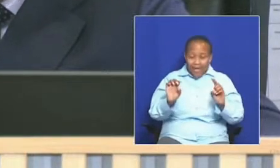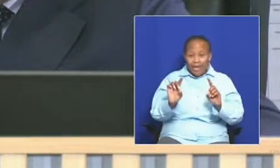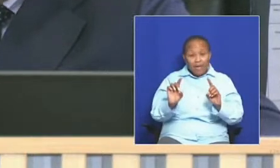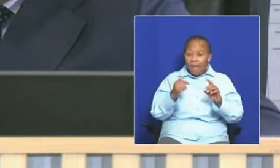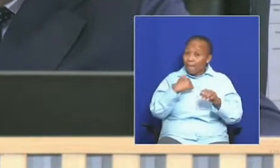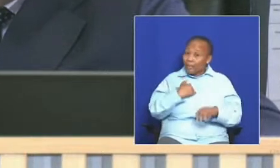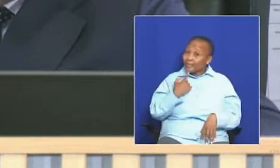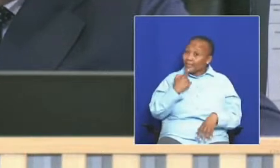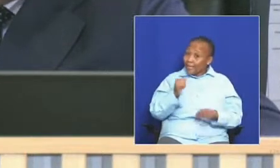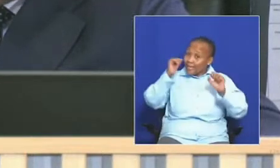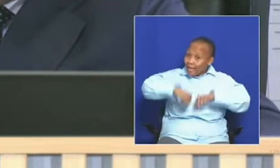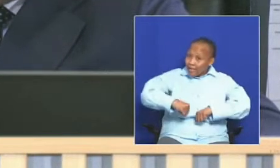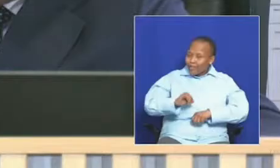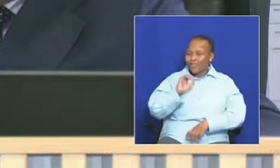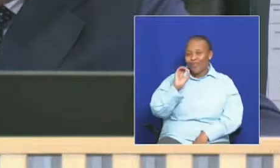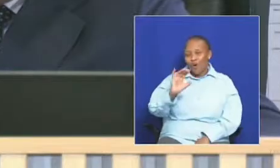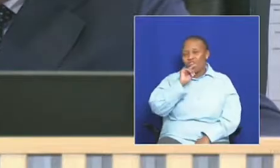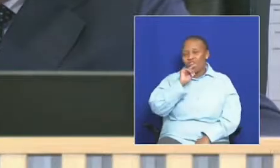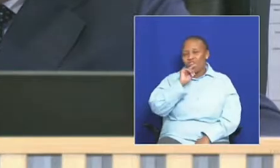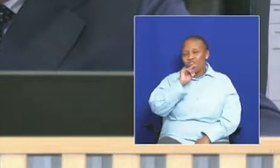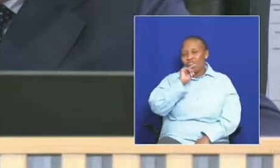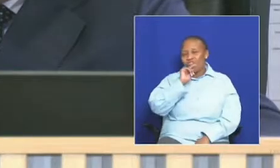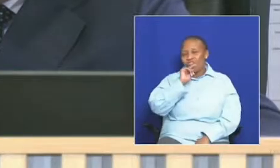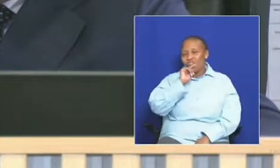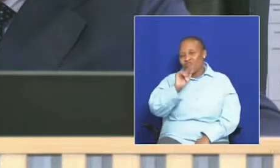is no criminality